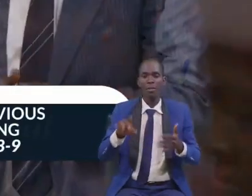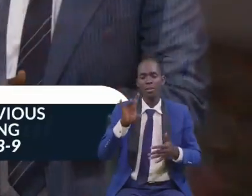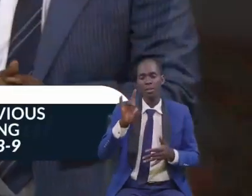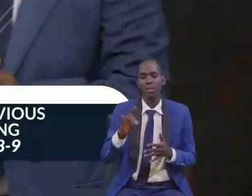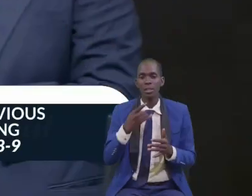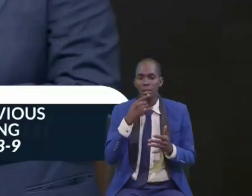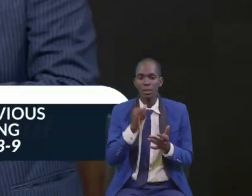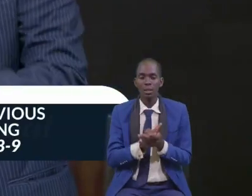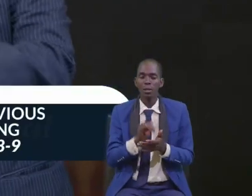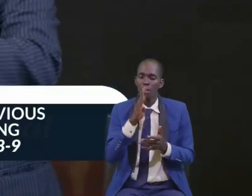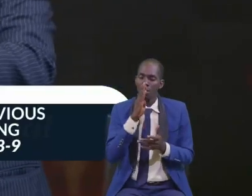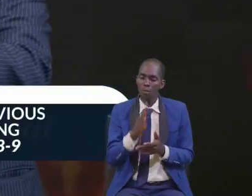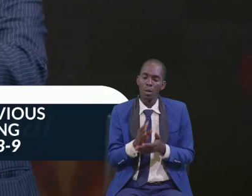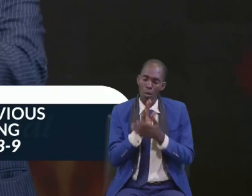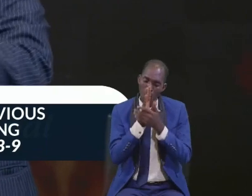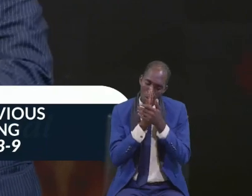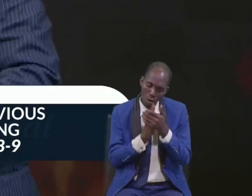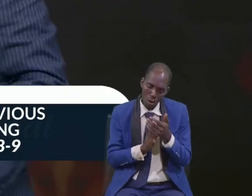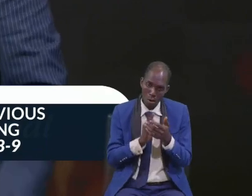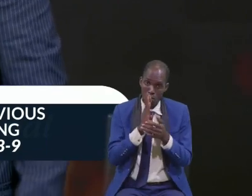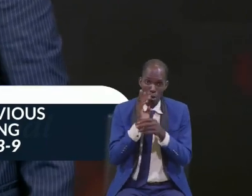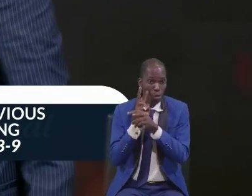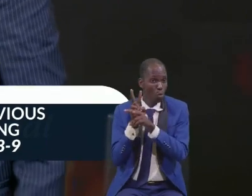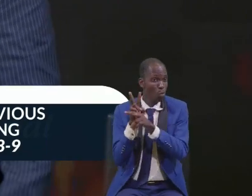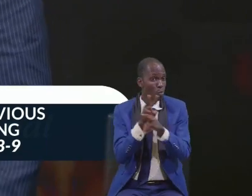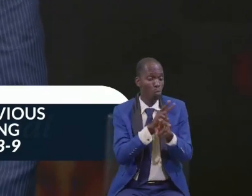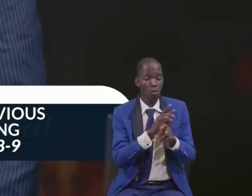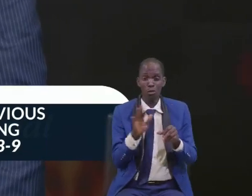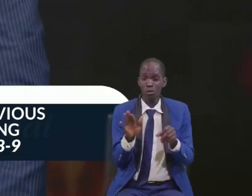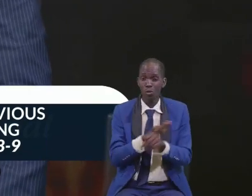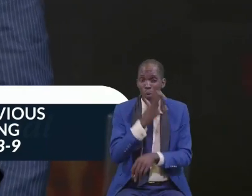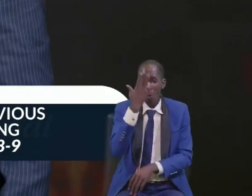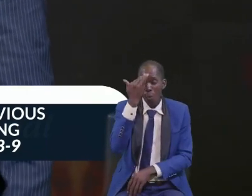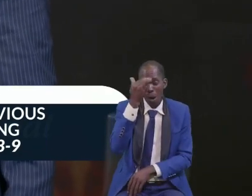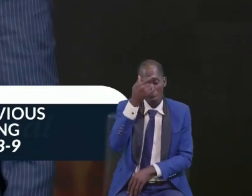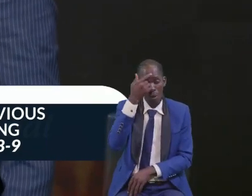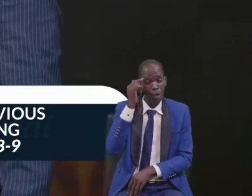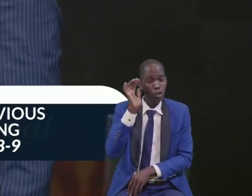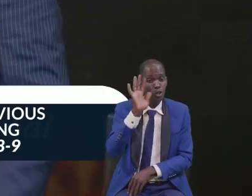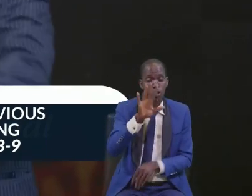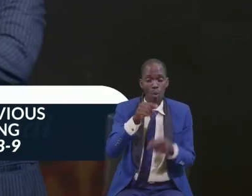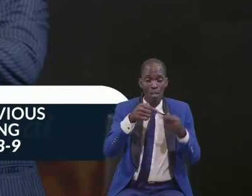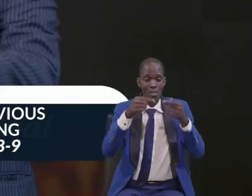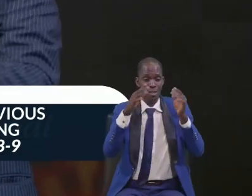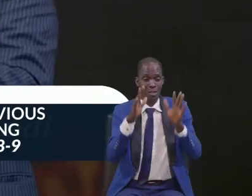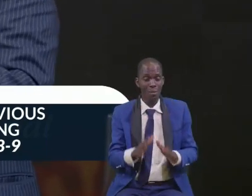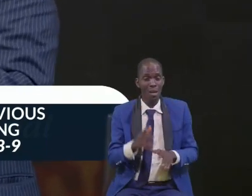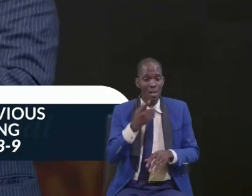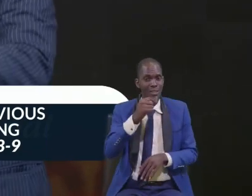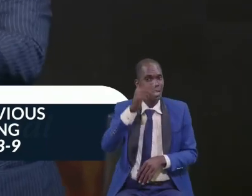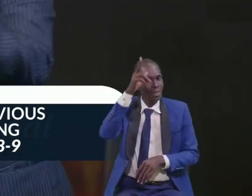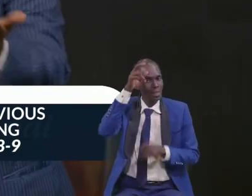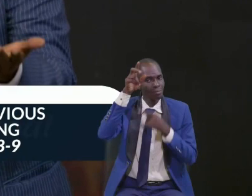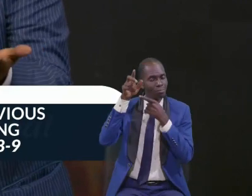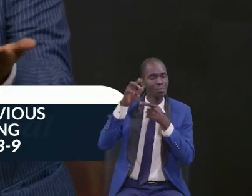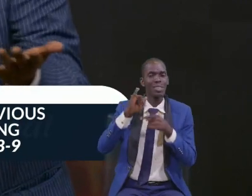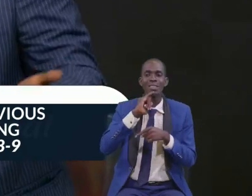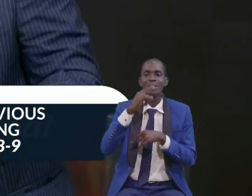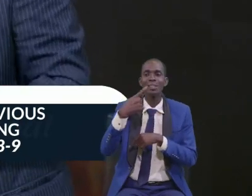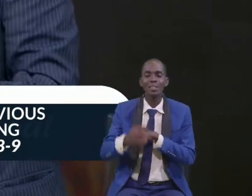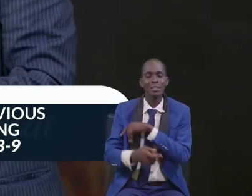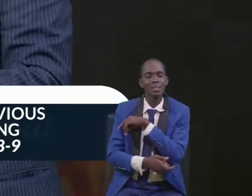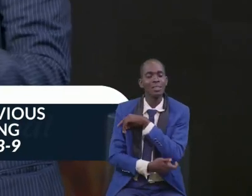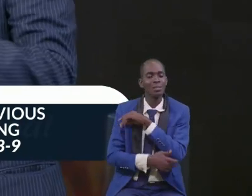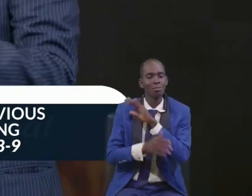be sober, be vigilant, because your adversary, the devil, that's the tempter, your adversary,